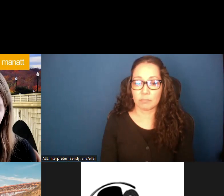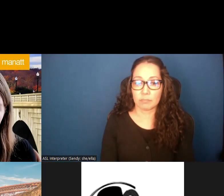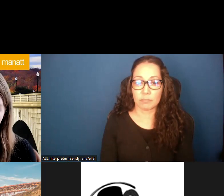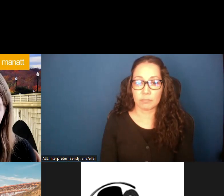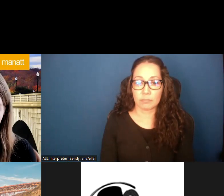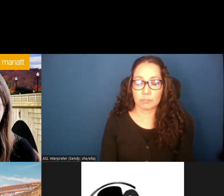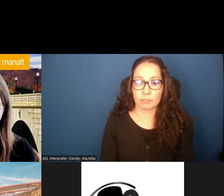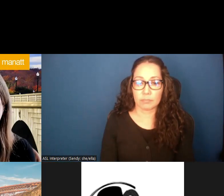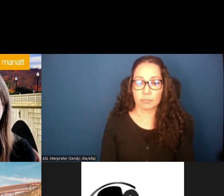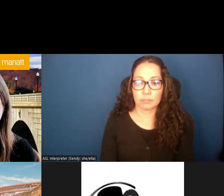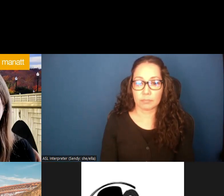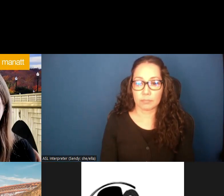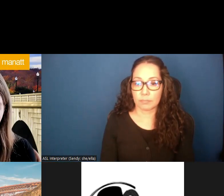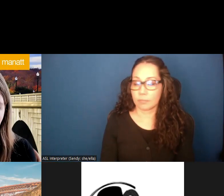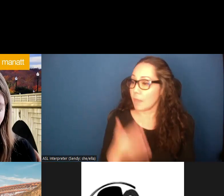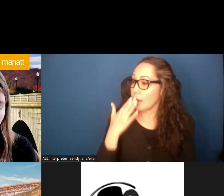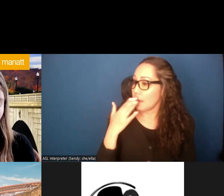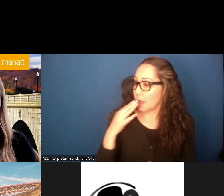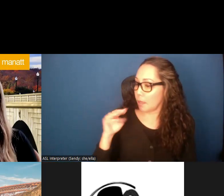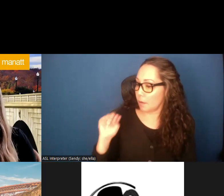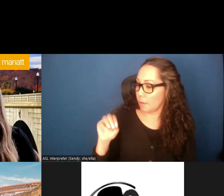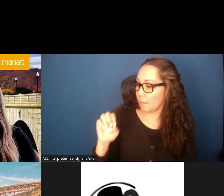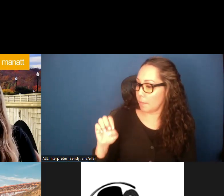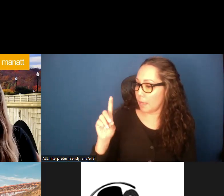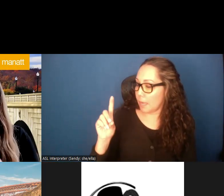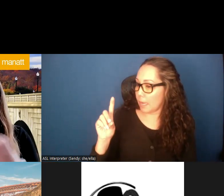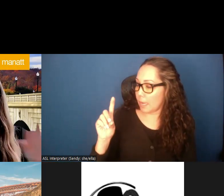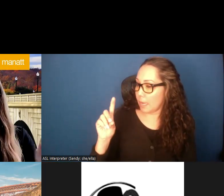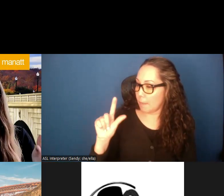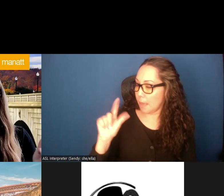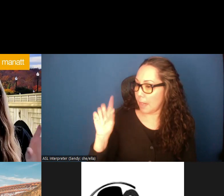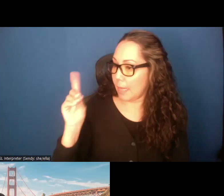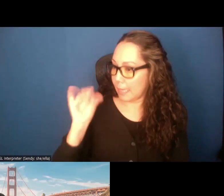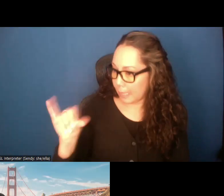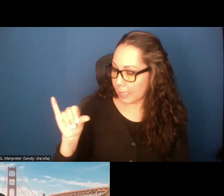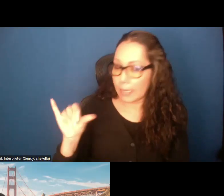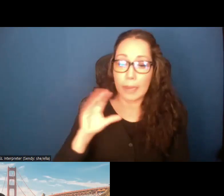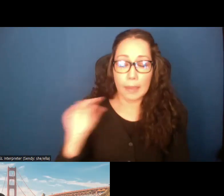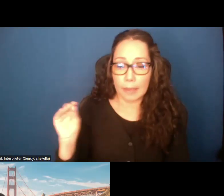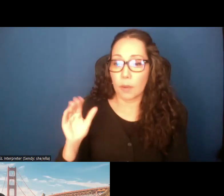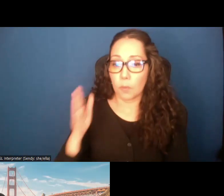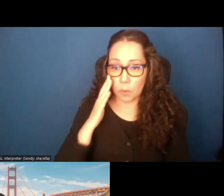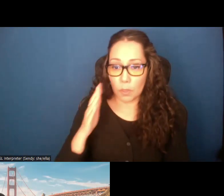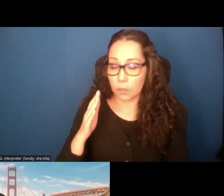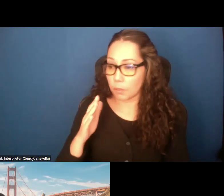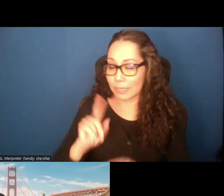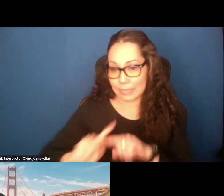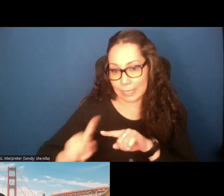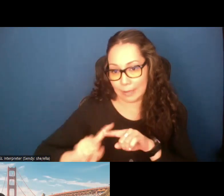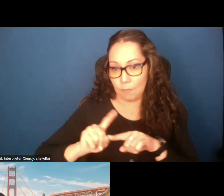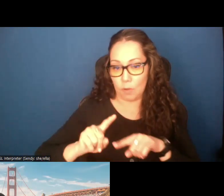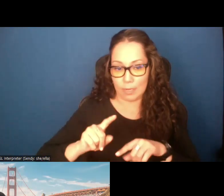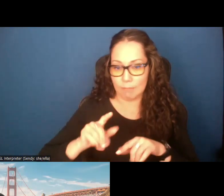Thank you. you, Melody. We appreciate that comment and definitely understand that the statewide guidance. were several layers below it